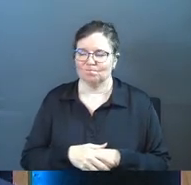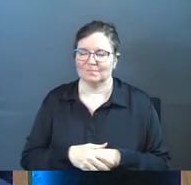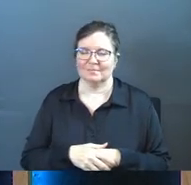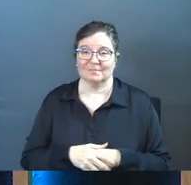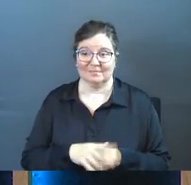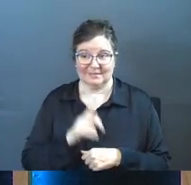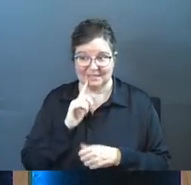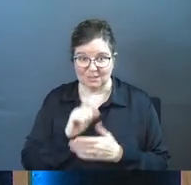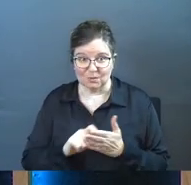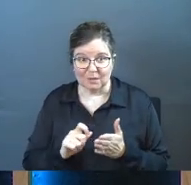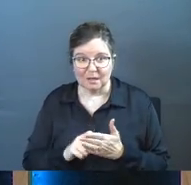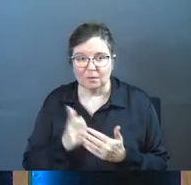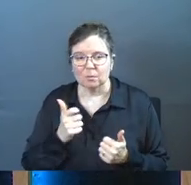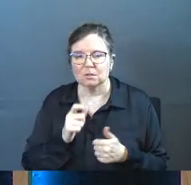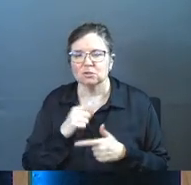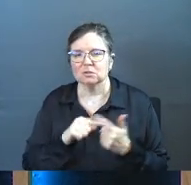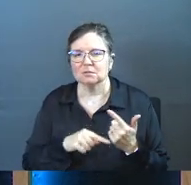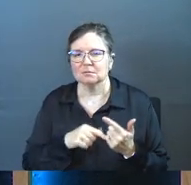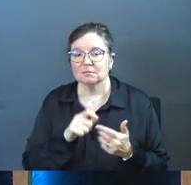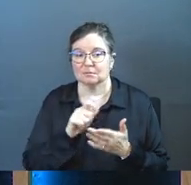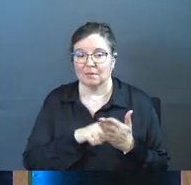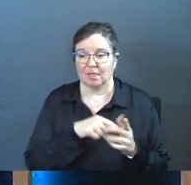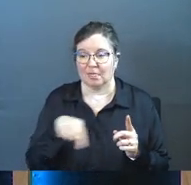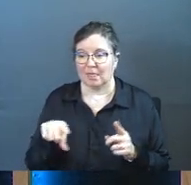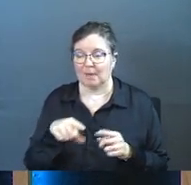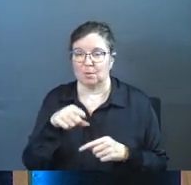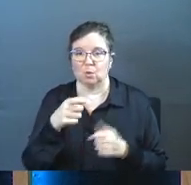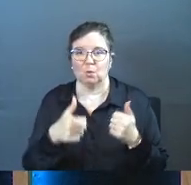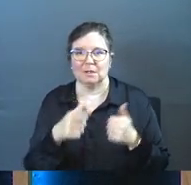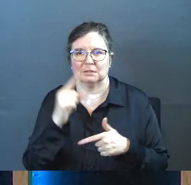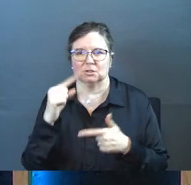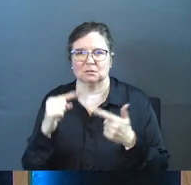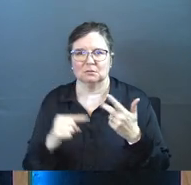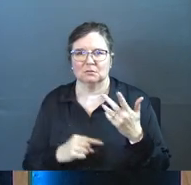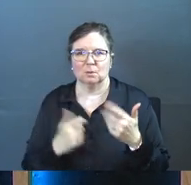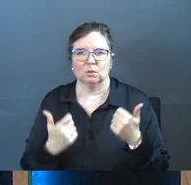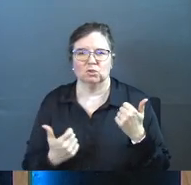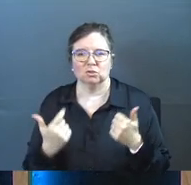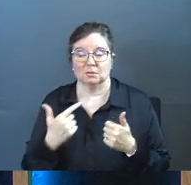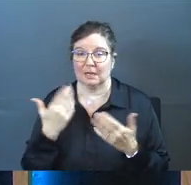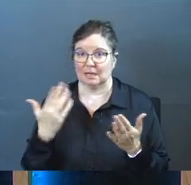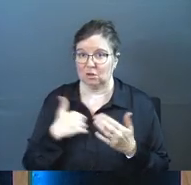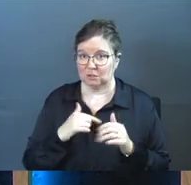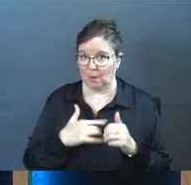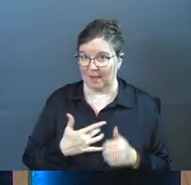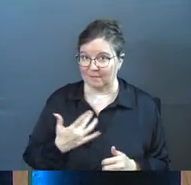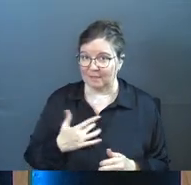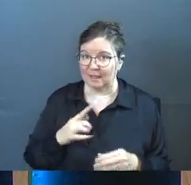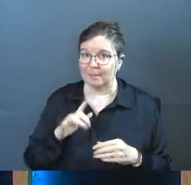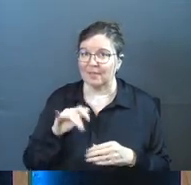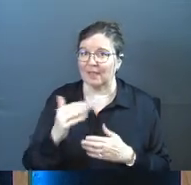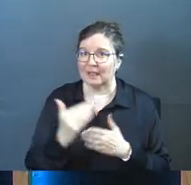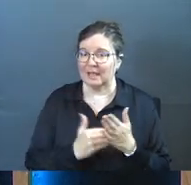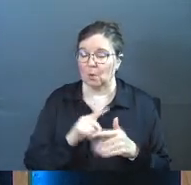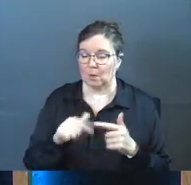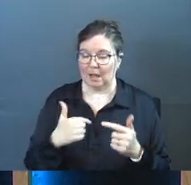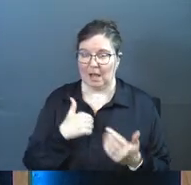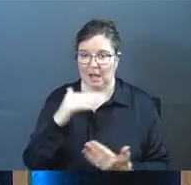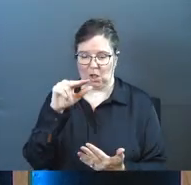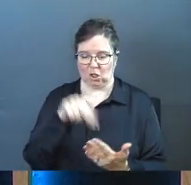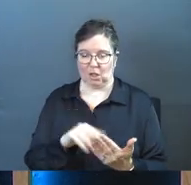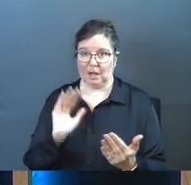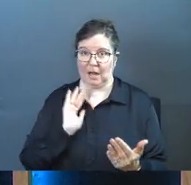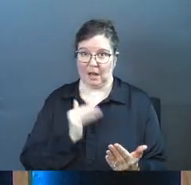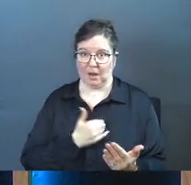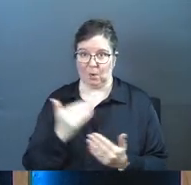So did you write them down? Did you write you down? And look again at that list. And here's how I feel about that list when I look at